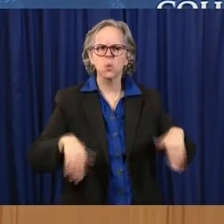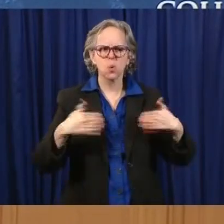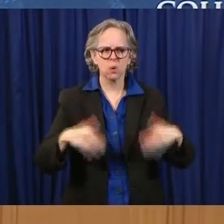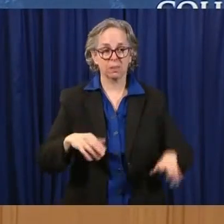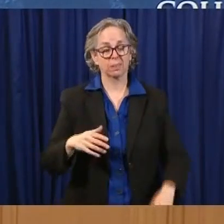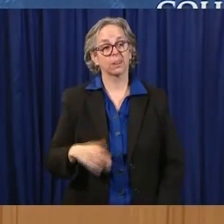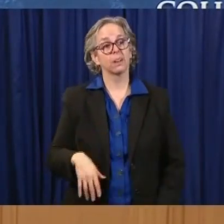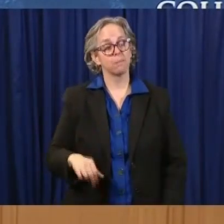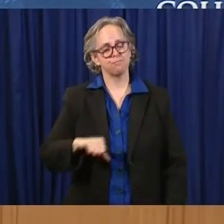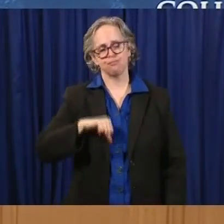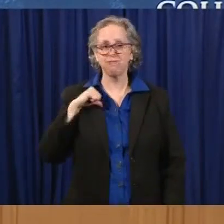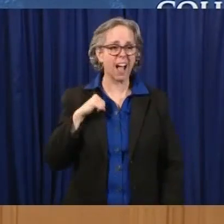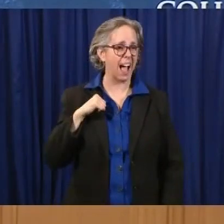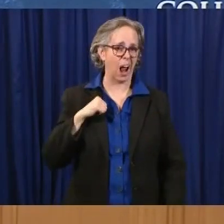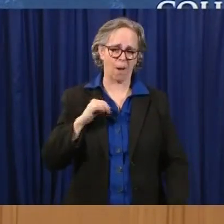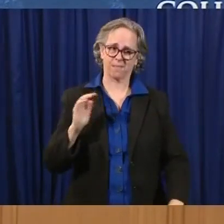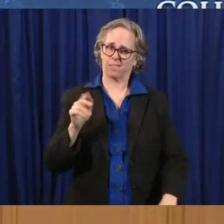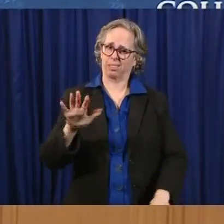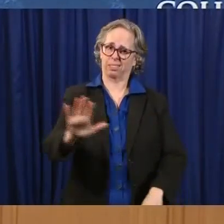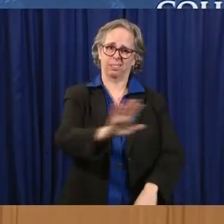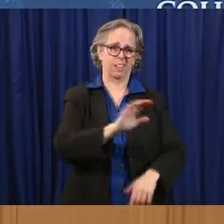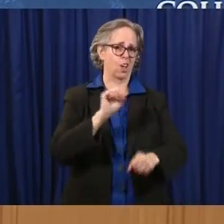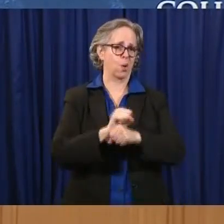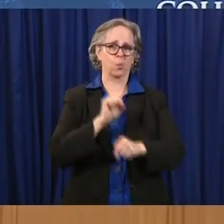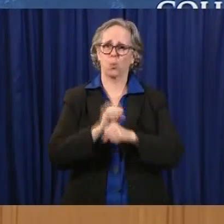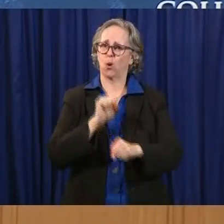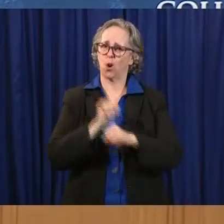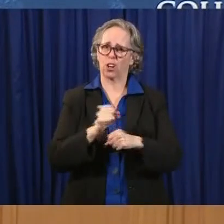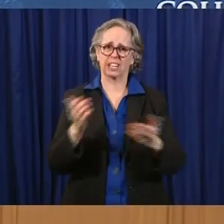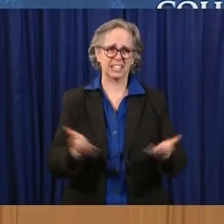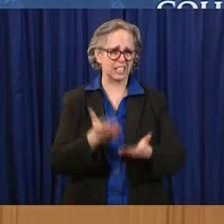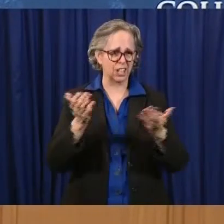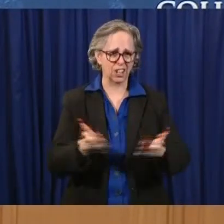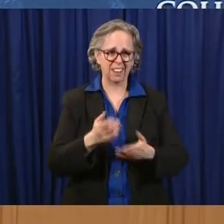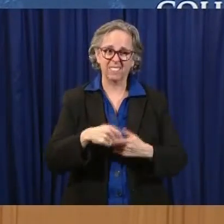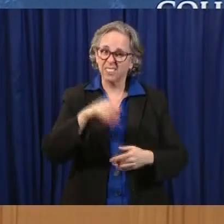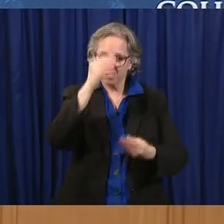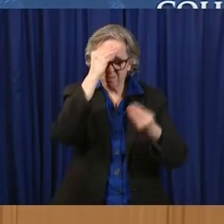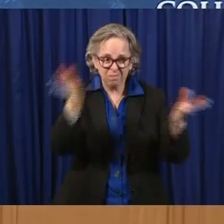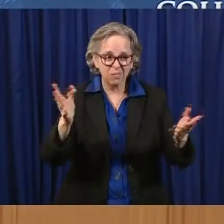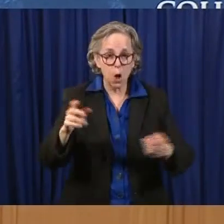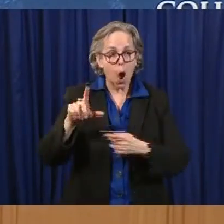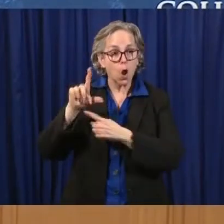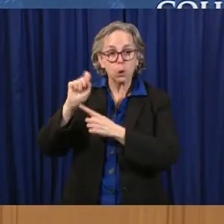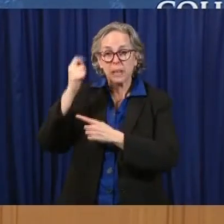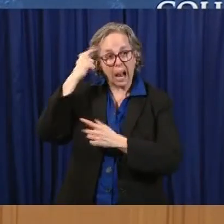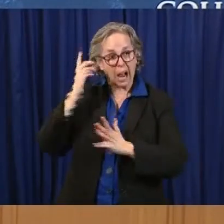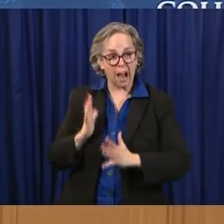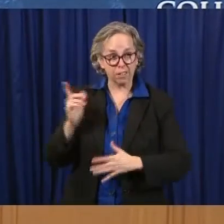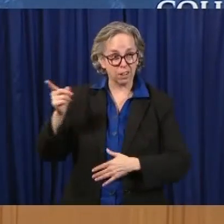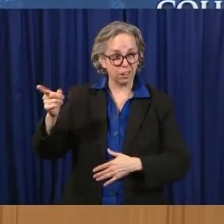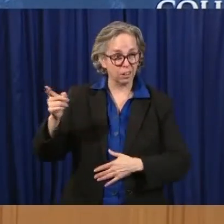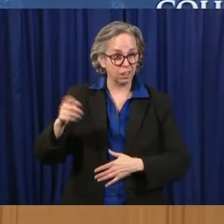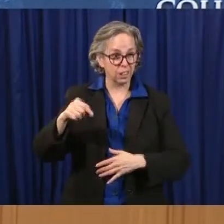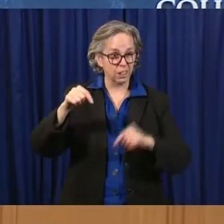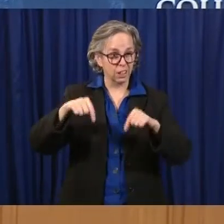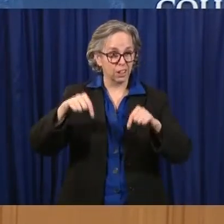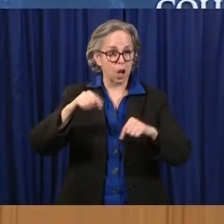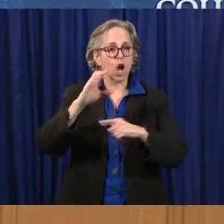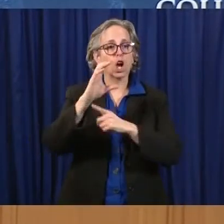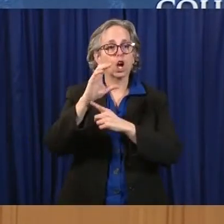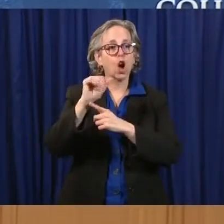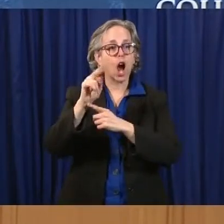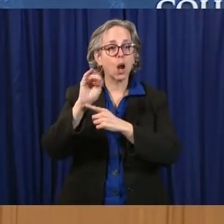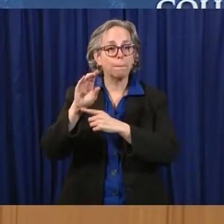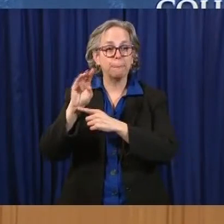really proud of the work that's been done here. And I got to tell you, Lieutenant Colonel Buchanan has been outstanding. The National Guard, in